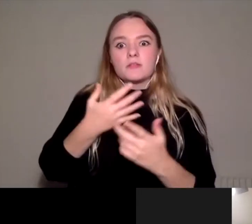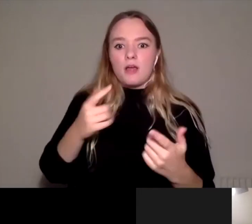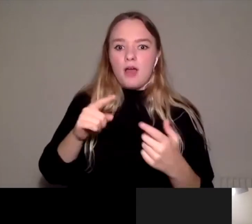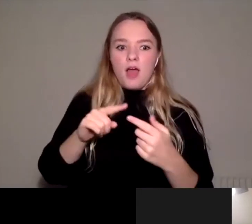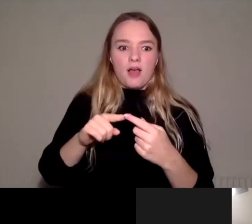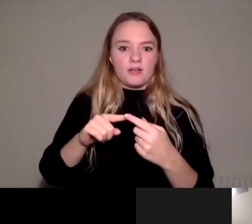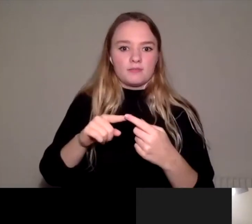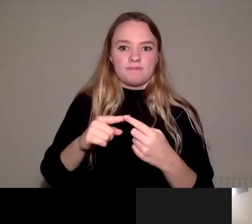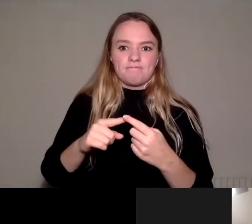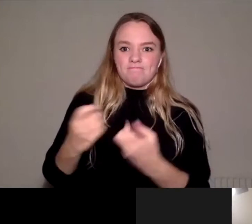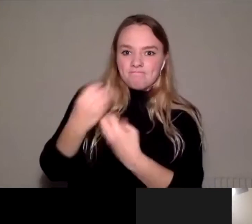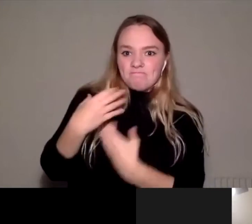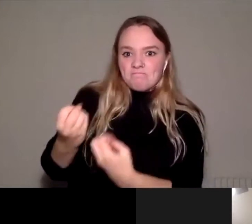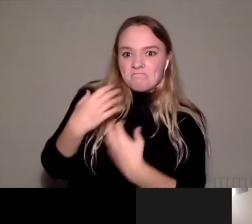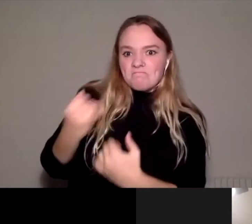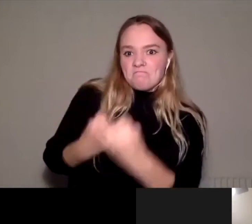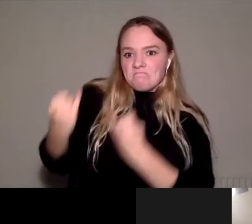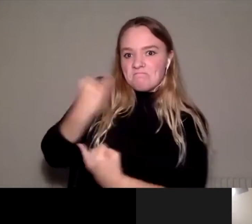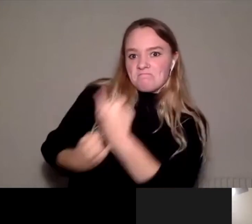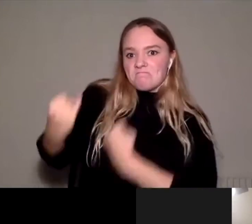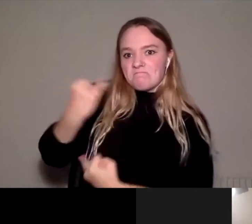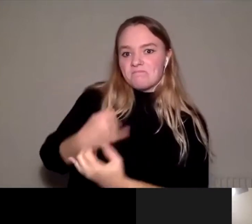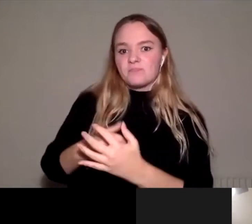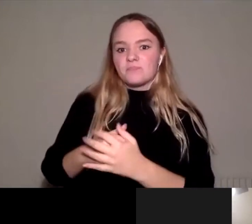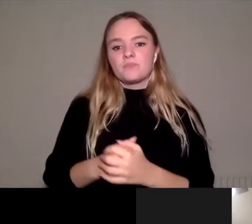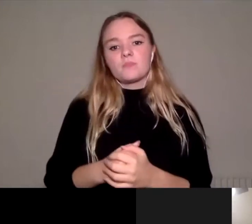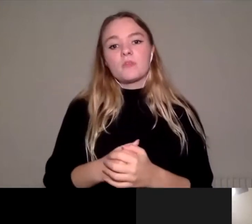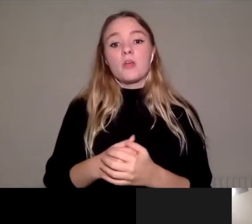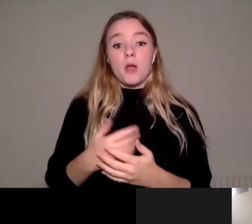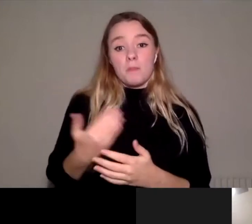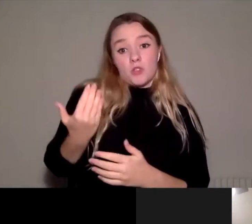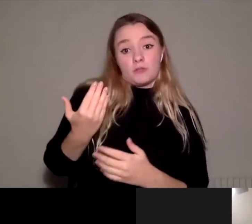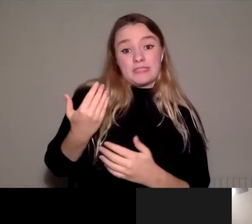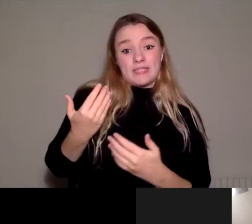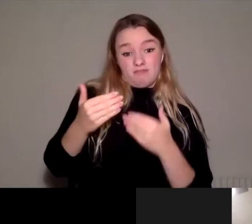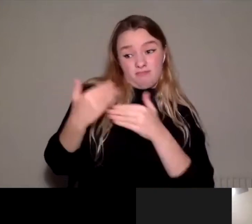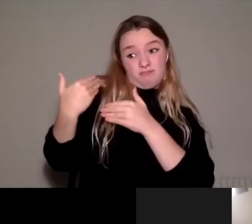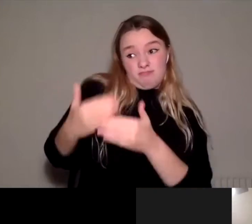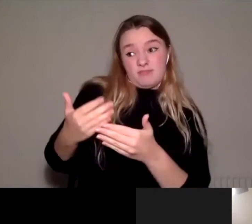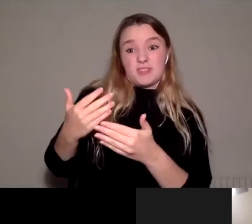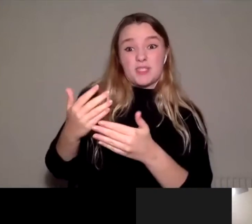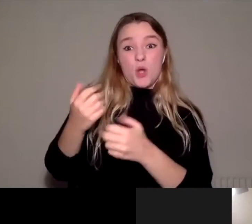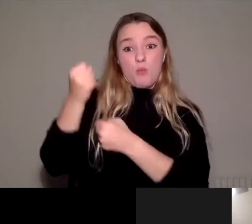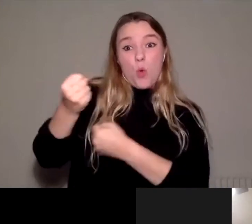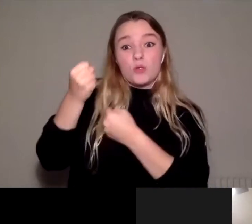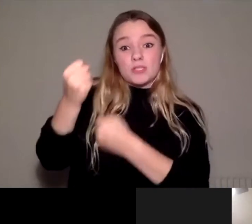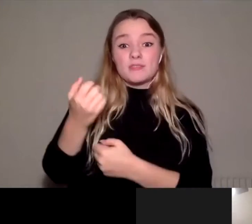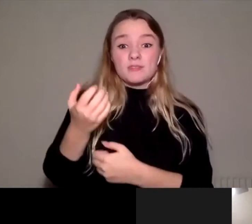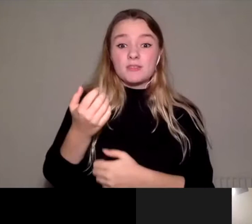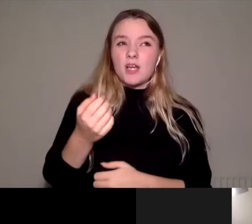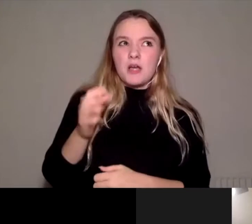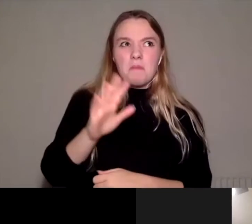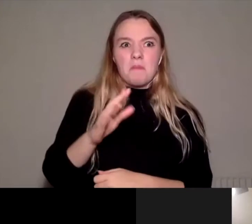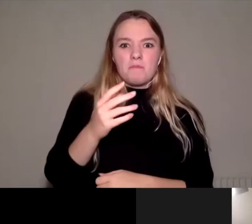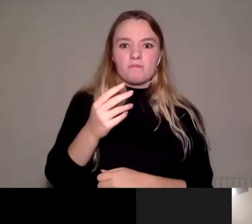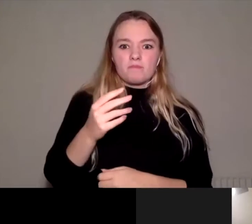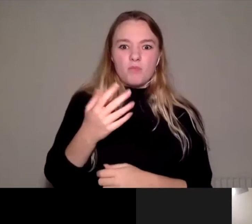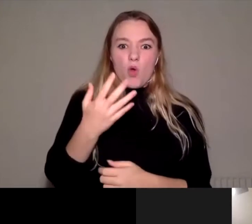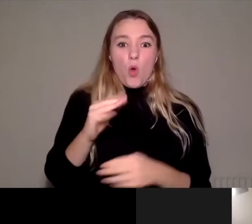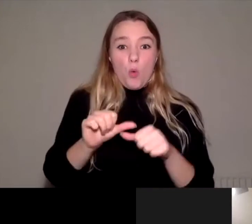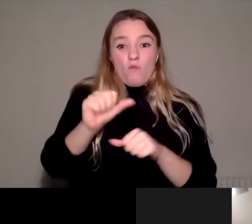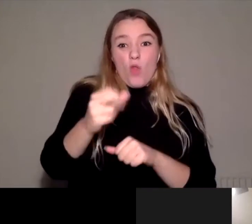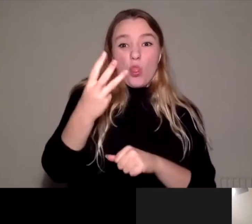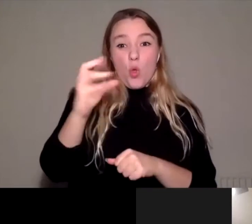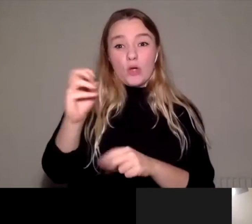since the protest, I've been contacted by over 30 schools. I'm doing my 4th workshop on Tuesday at a school